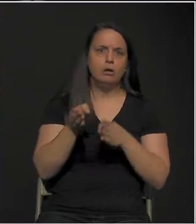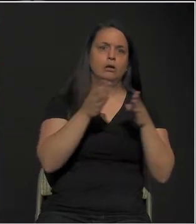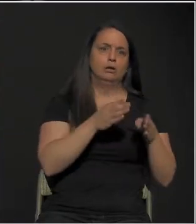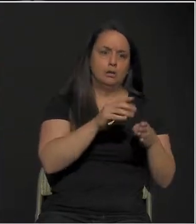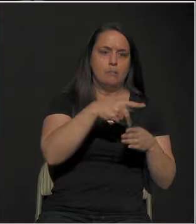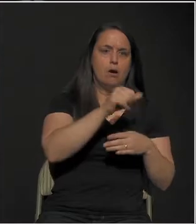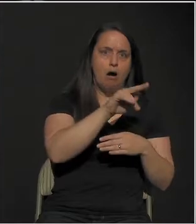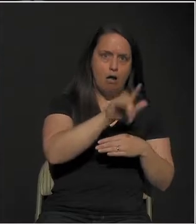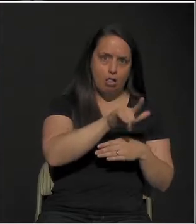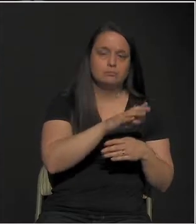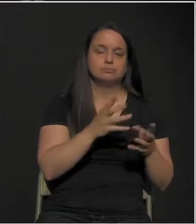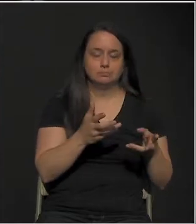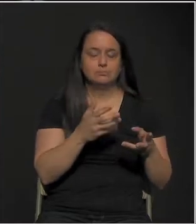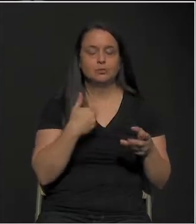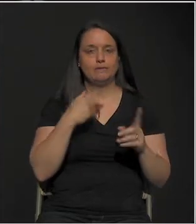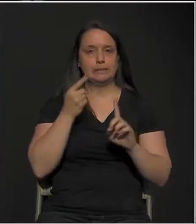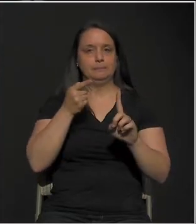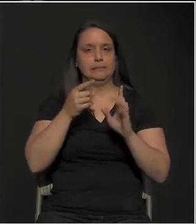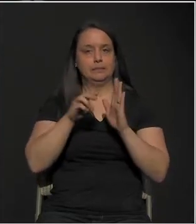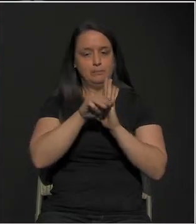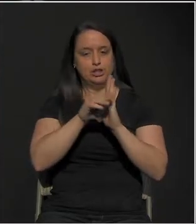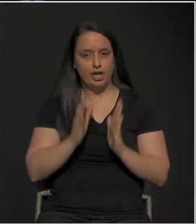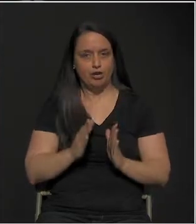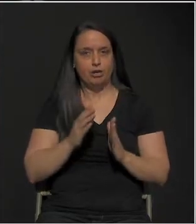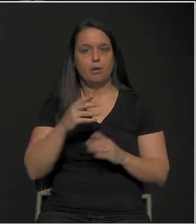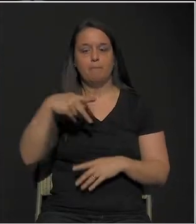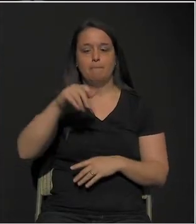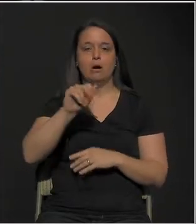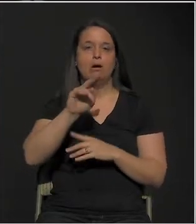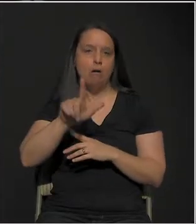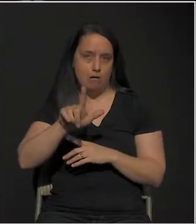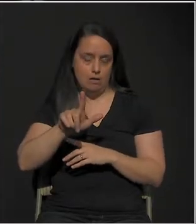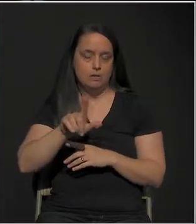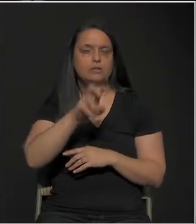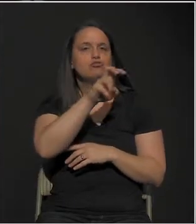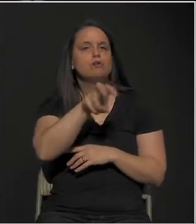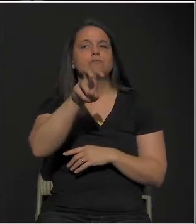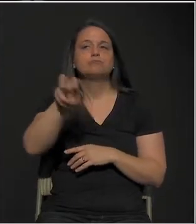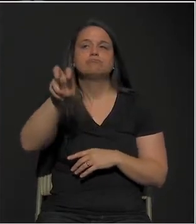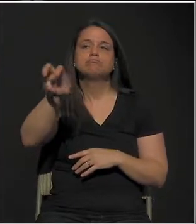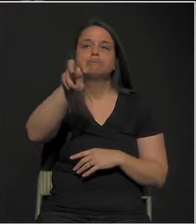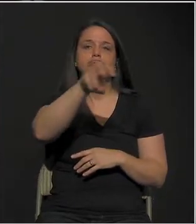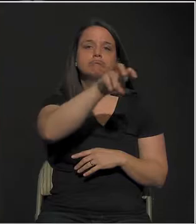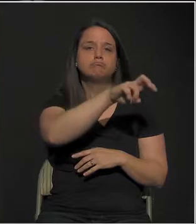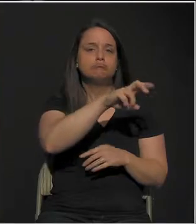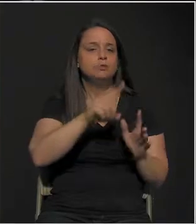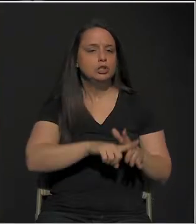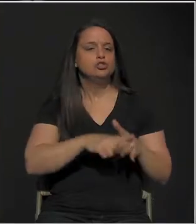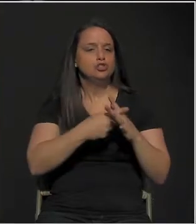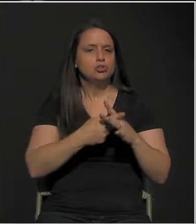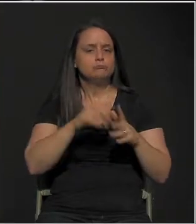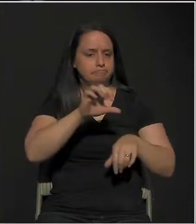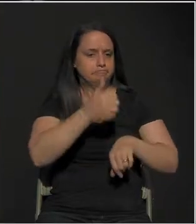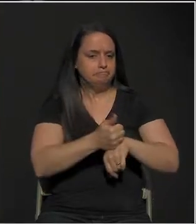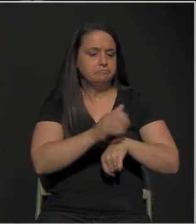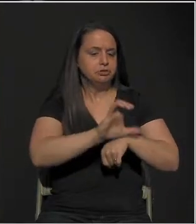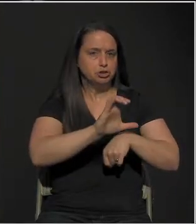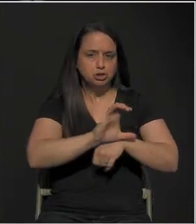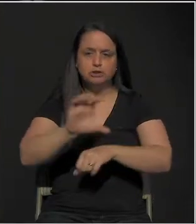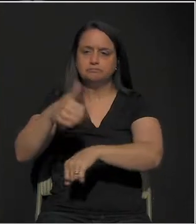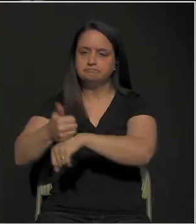called Paul. So you have this missionary, Paul, and he travels around, and he starts churches, and